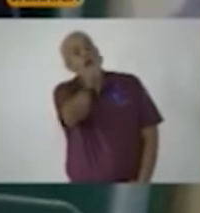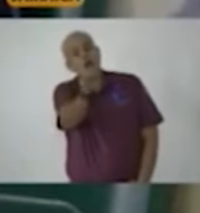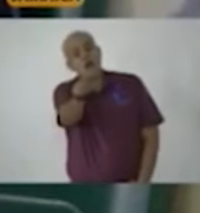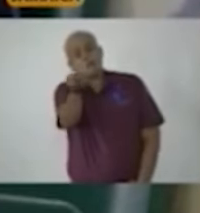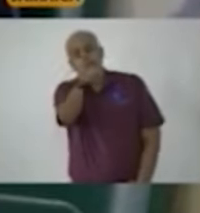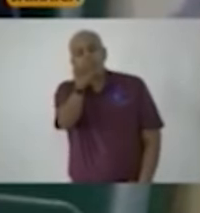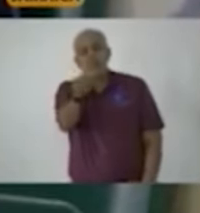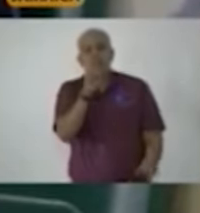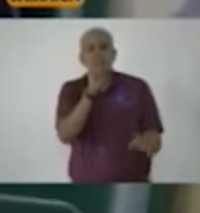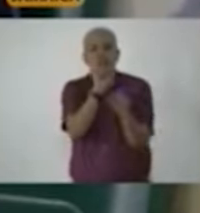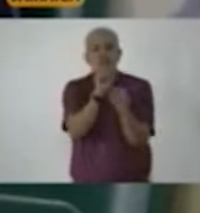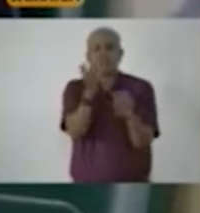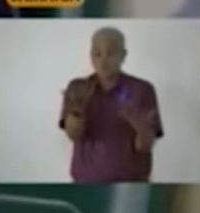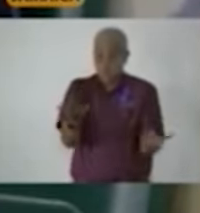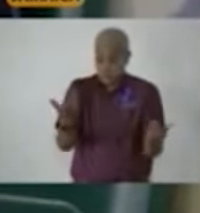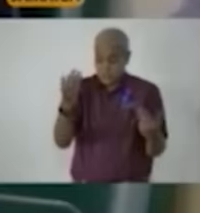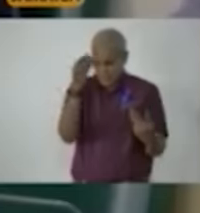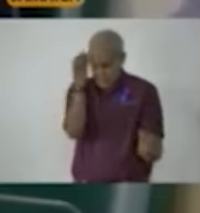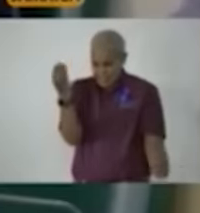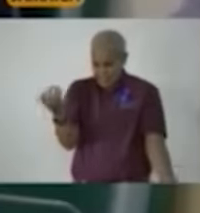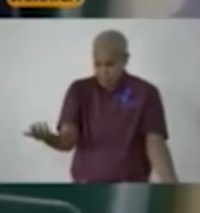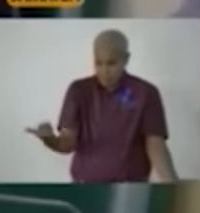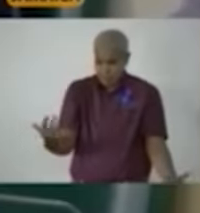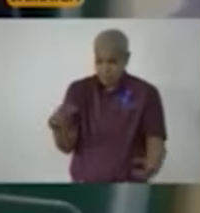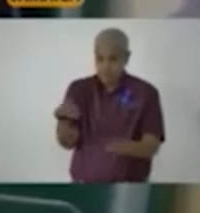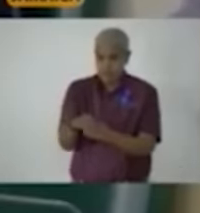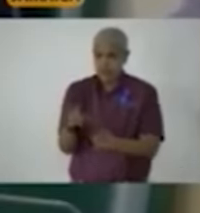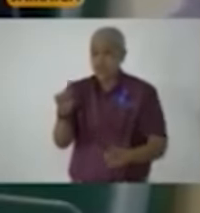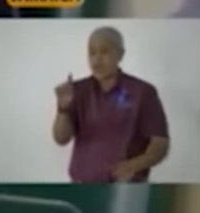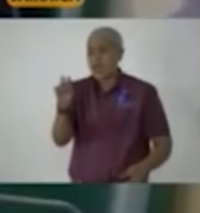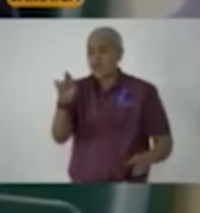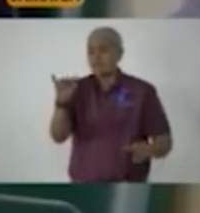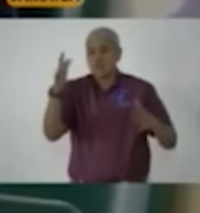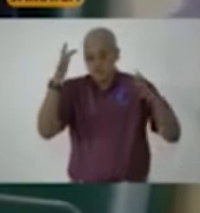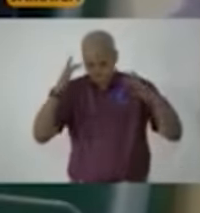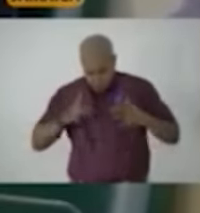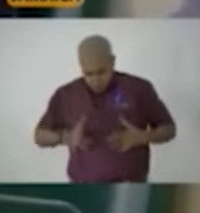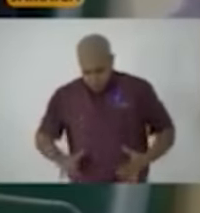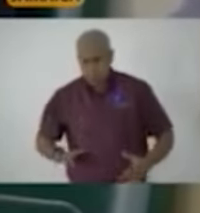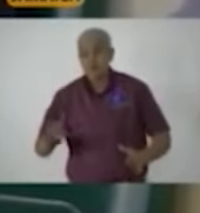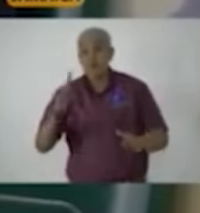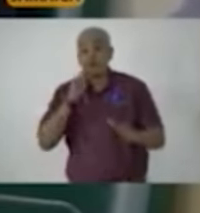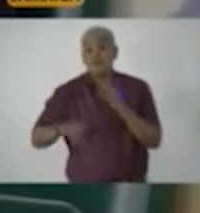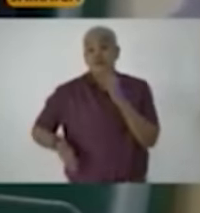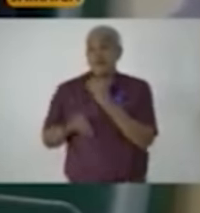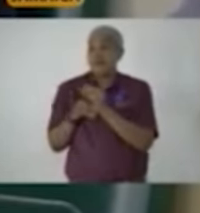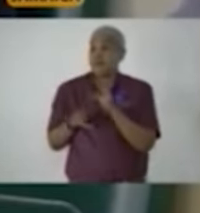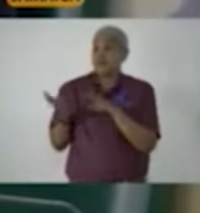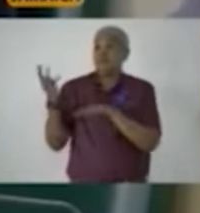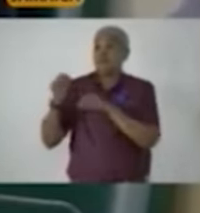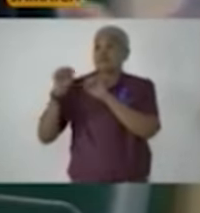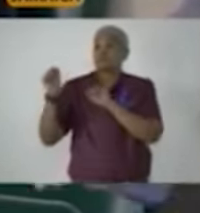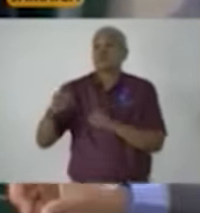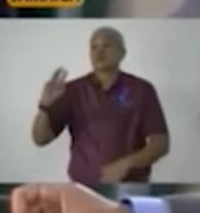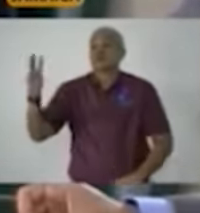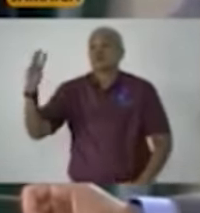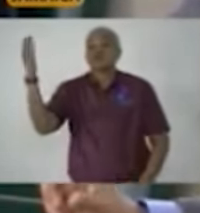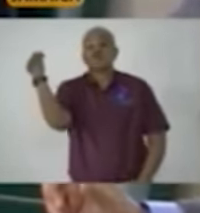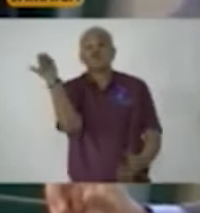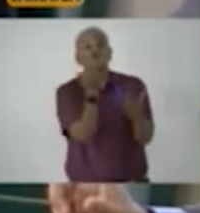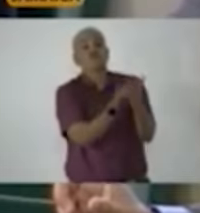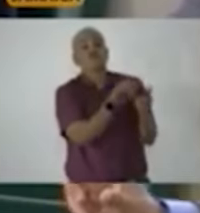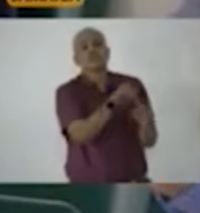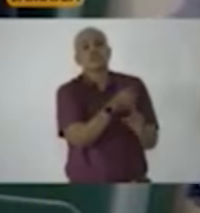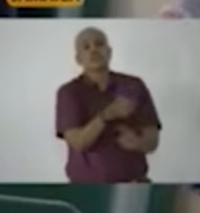they can actually take the information, including x-rays, upload it in the system in Westmoreland, and it reaches to the point